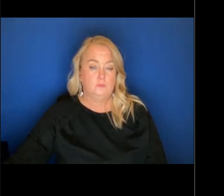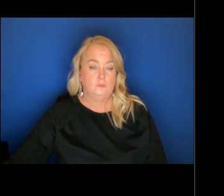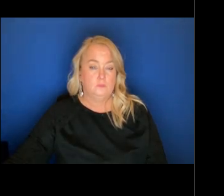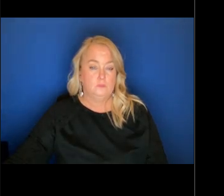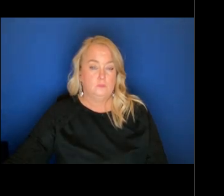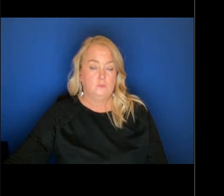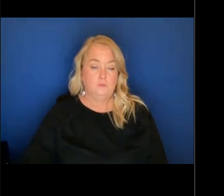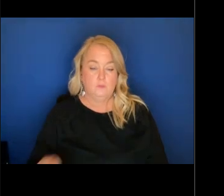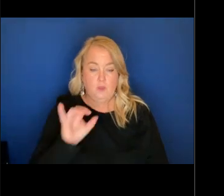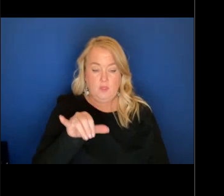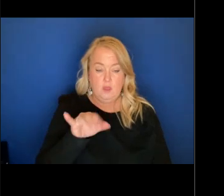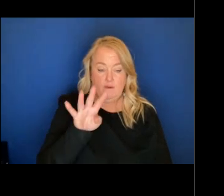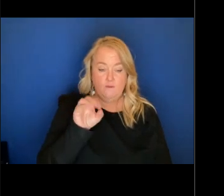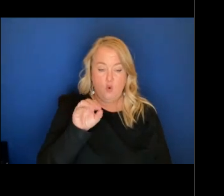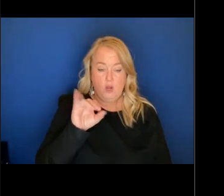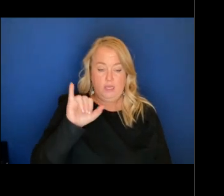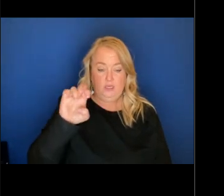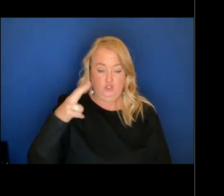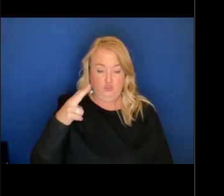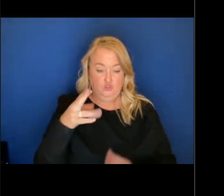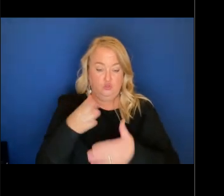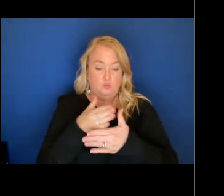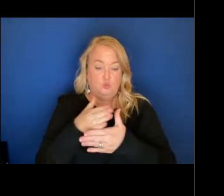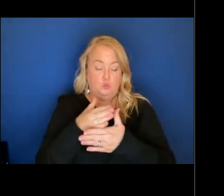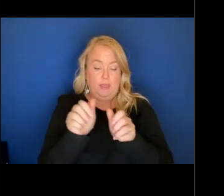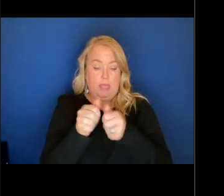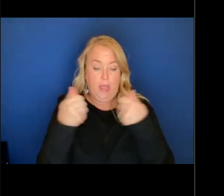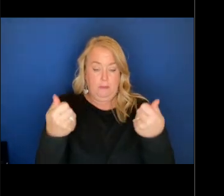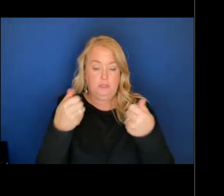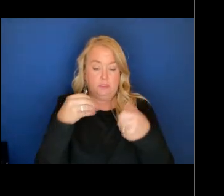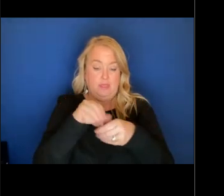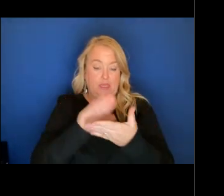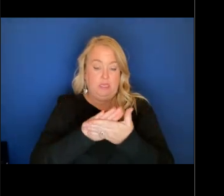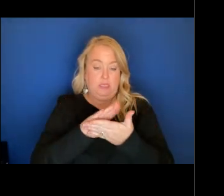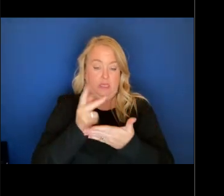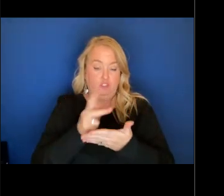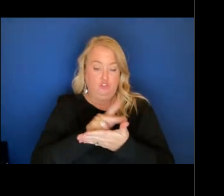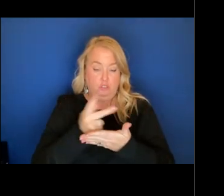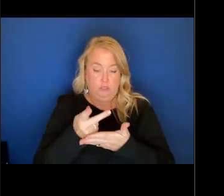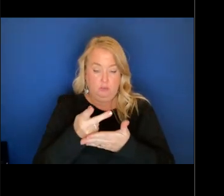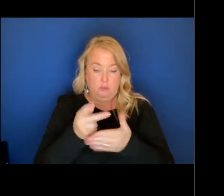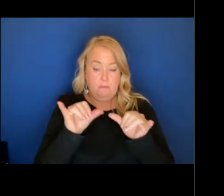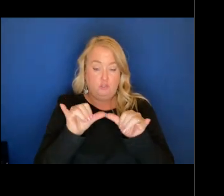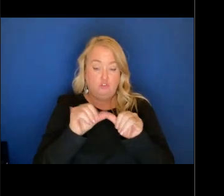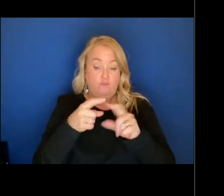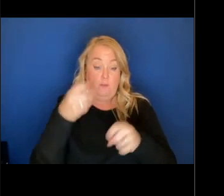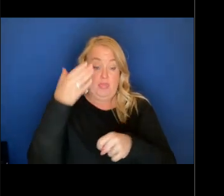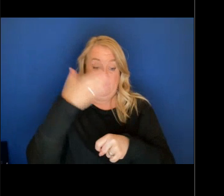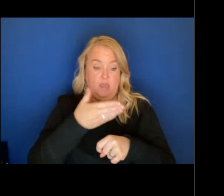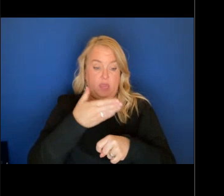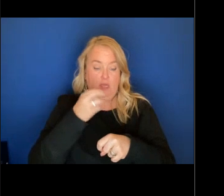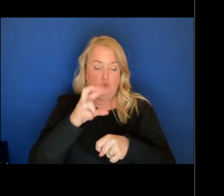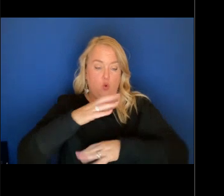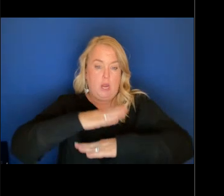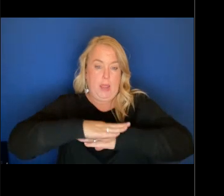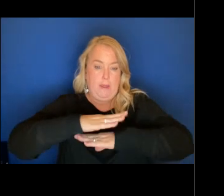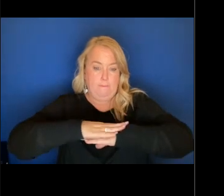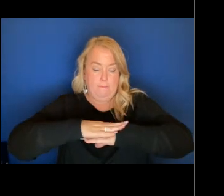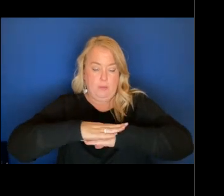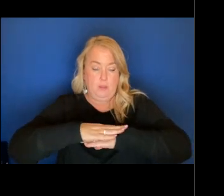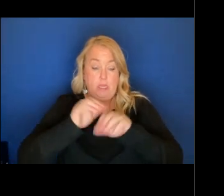kitchen measured from the face of the cabinet or countertop? Can the counter